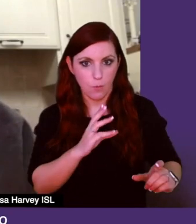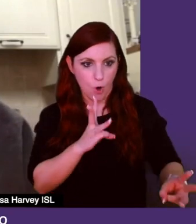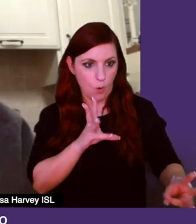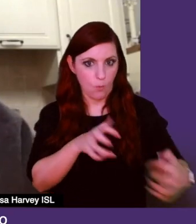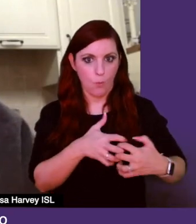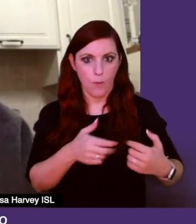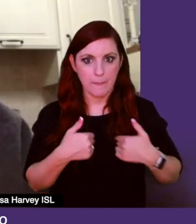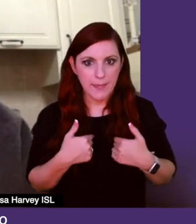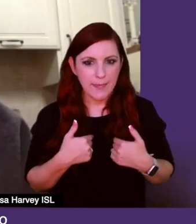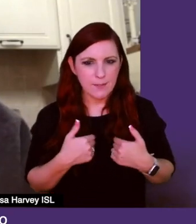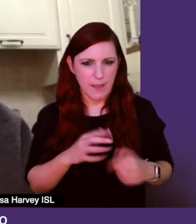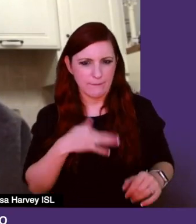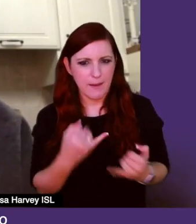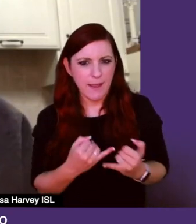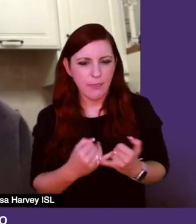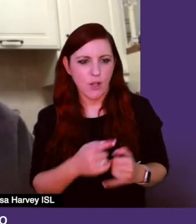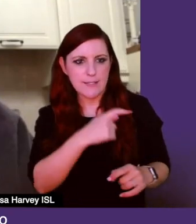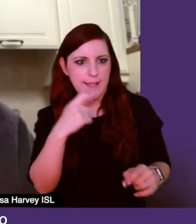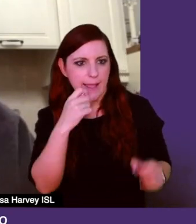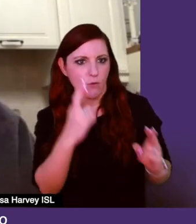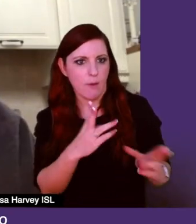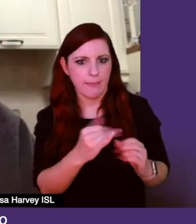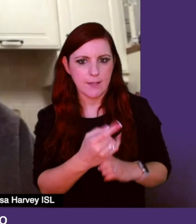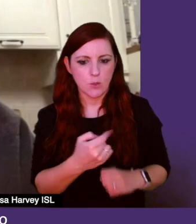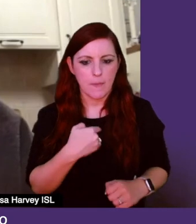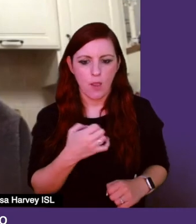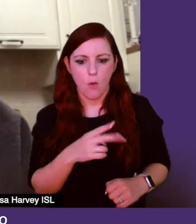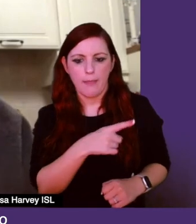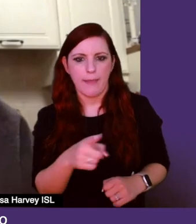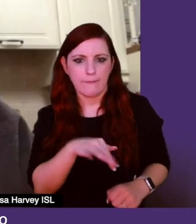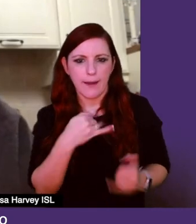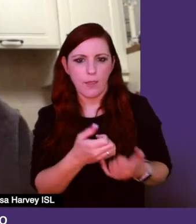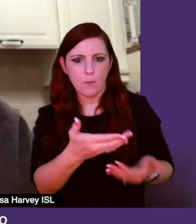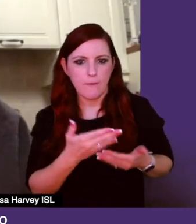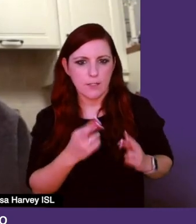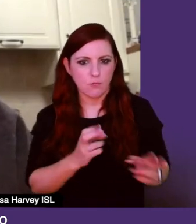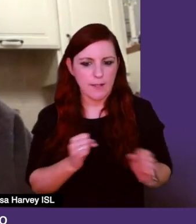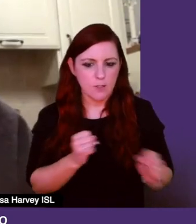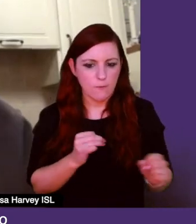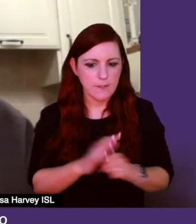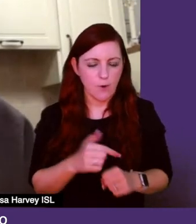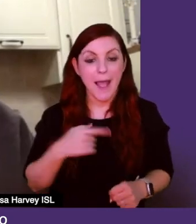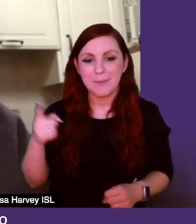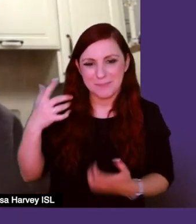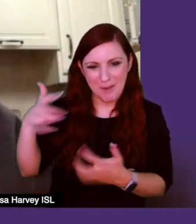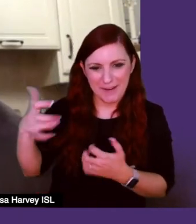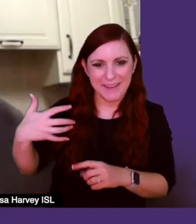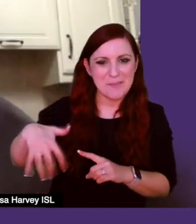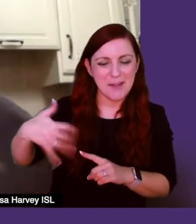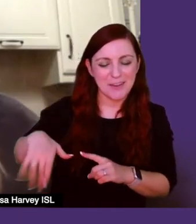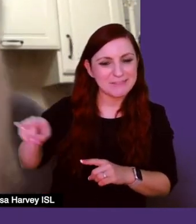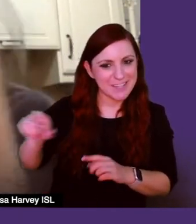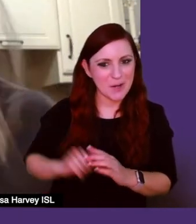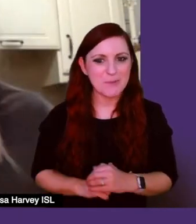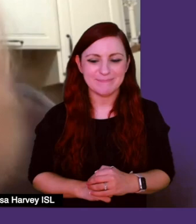so that they feel like they're saying the right things for me, or that they're providing the right services for me. That's my